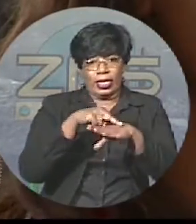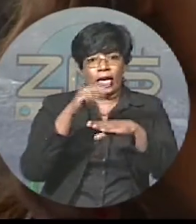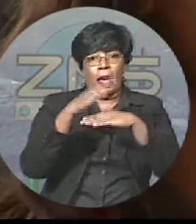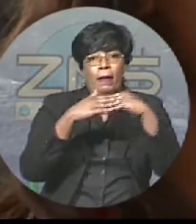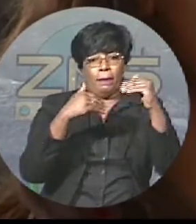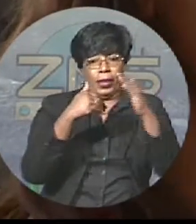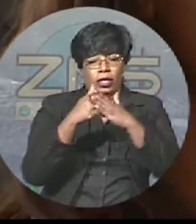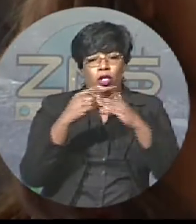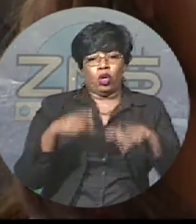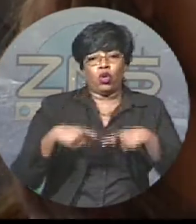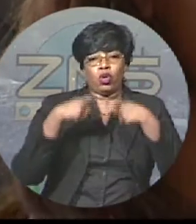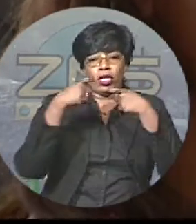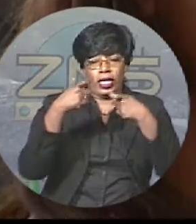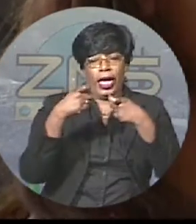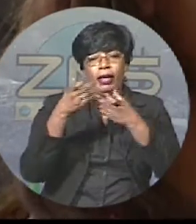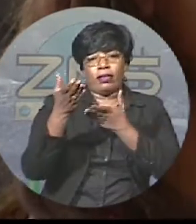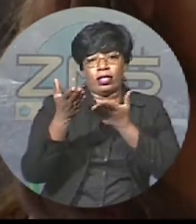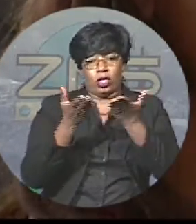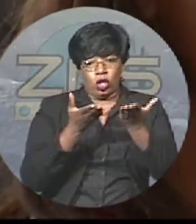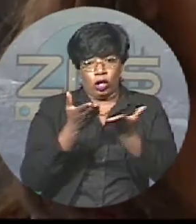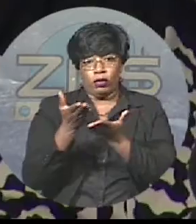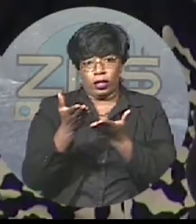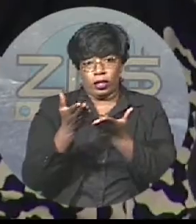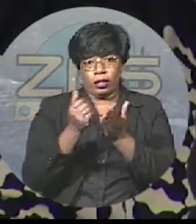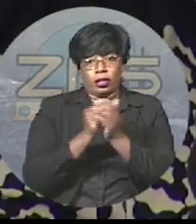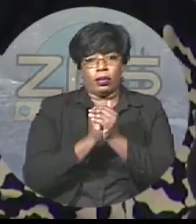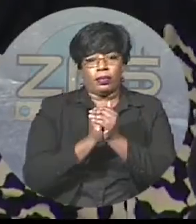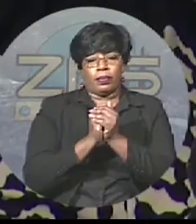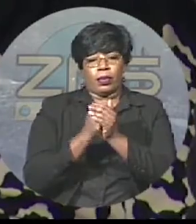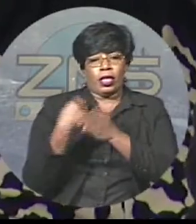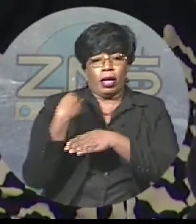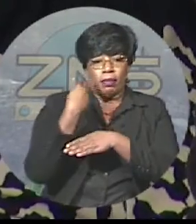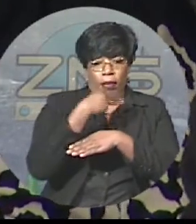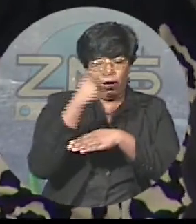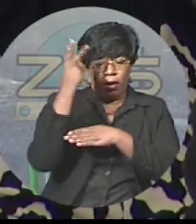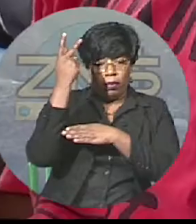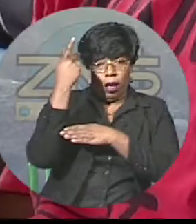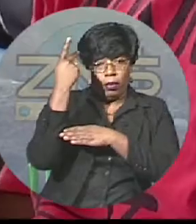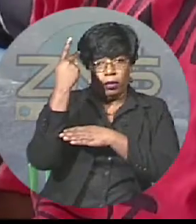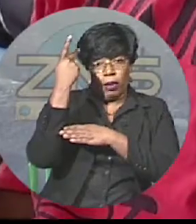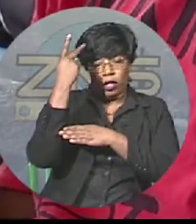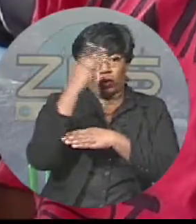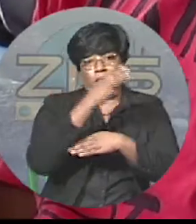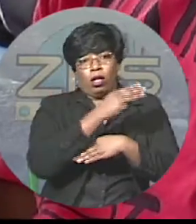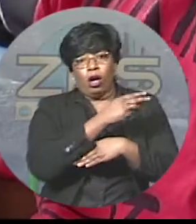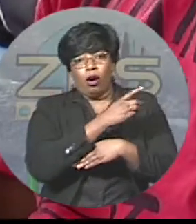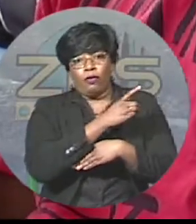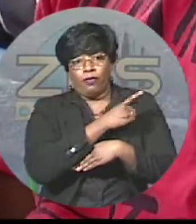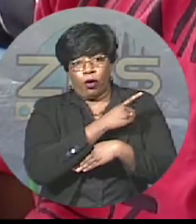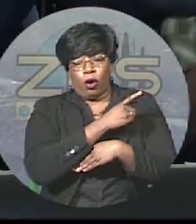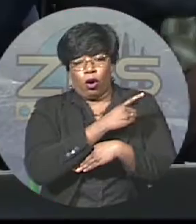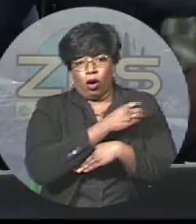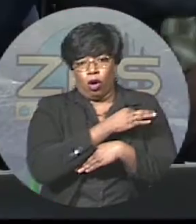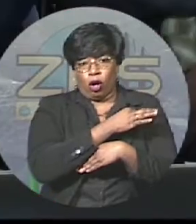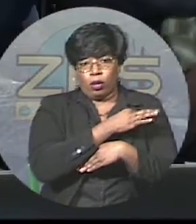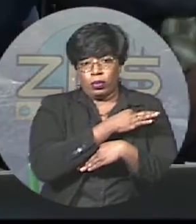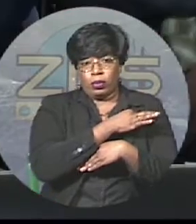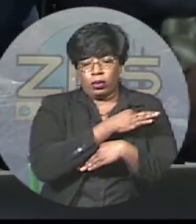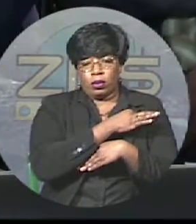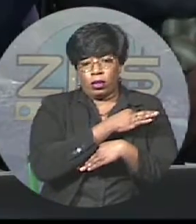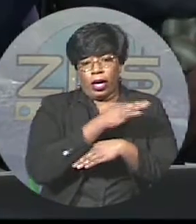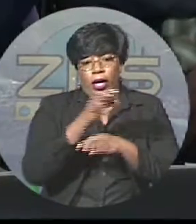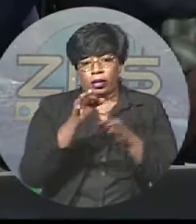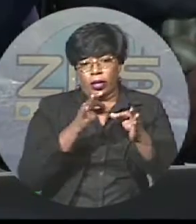who gave service above self. Member of Parliament for South Andros, the Honourable Piswell Forbes, further detailed his character